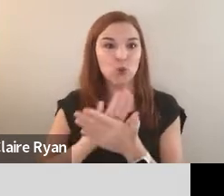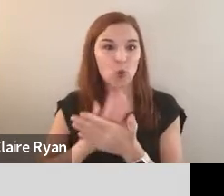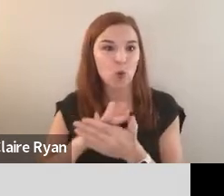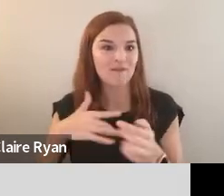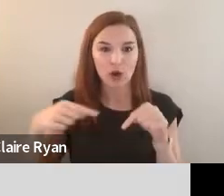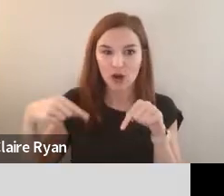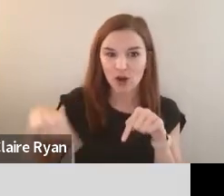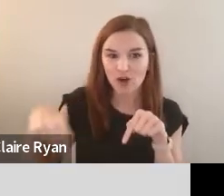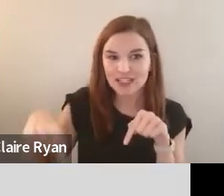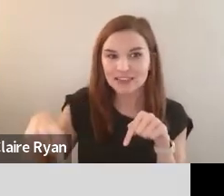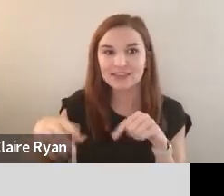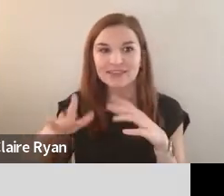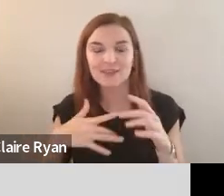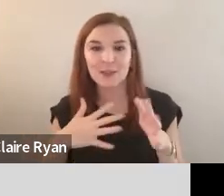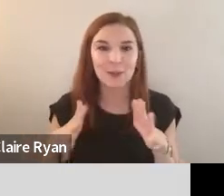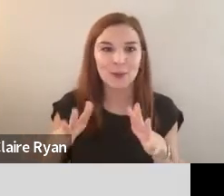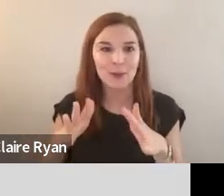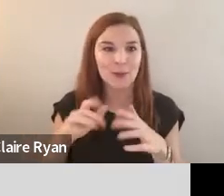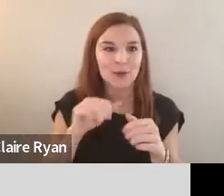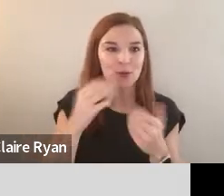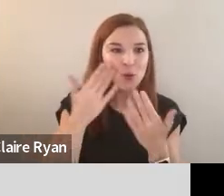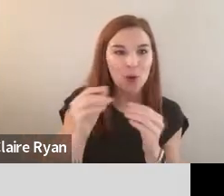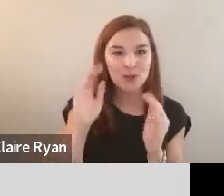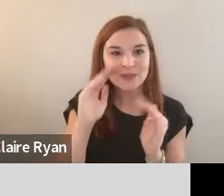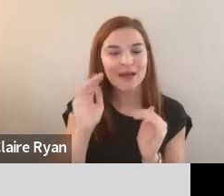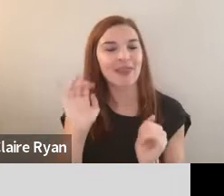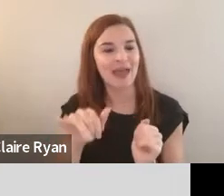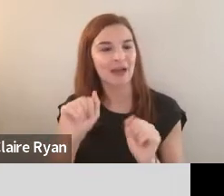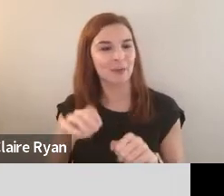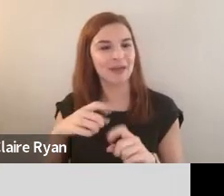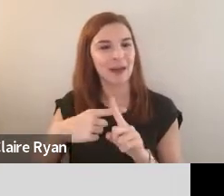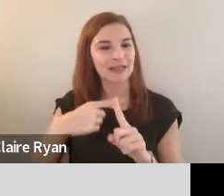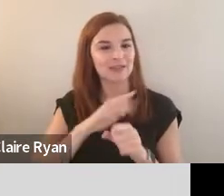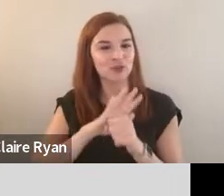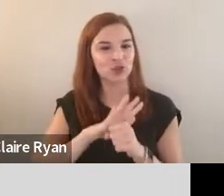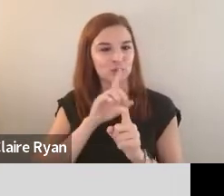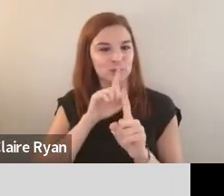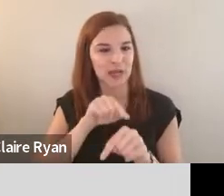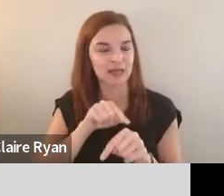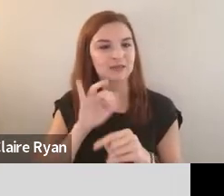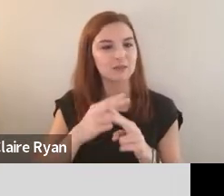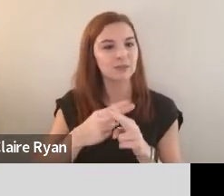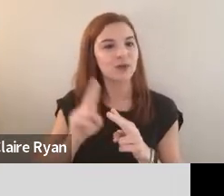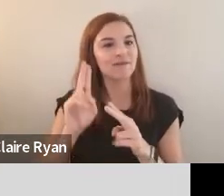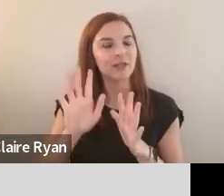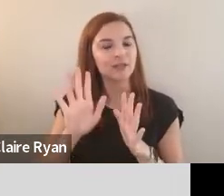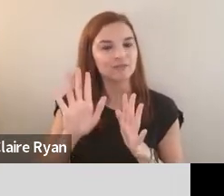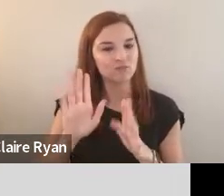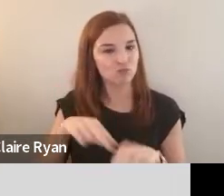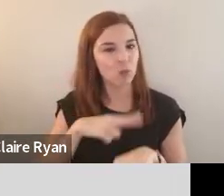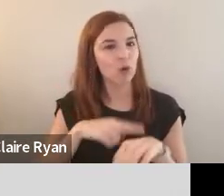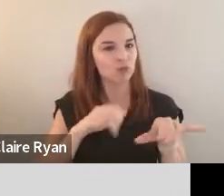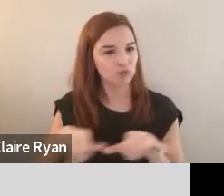the first day of school for children, when they're going to a new school, they're nervous and they don't know what to expect. That's positive